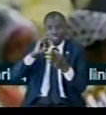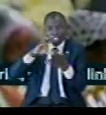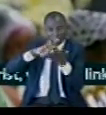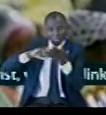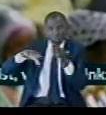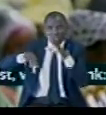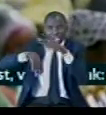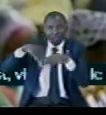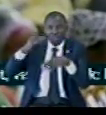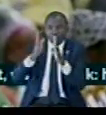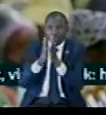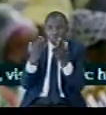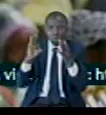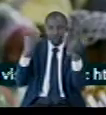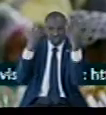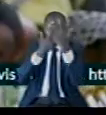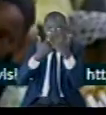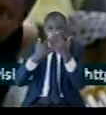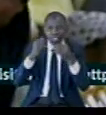Let's move very fast.